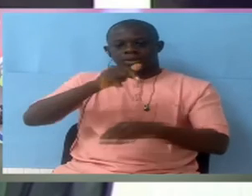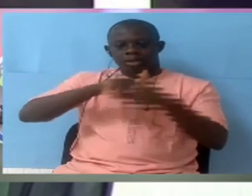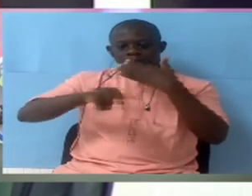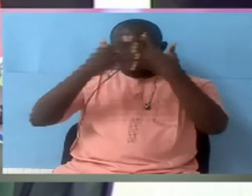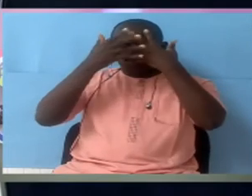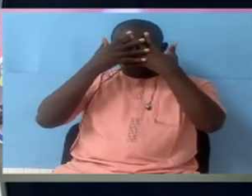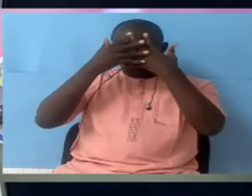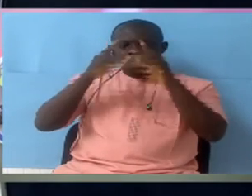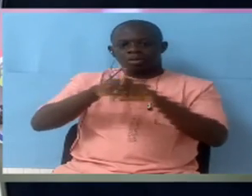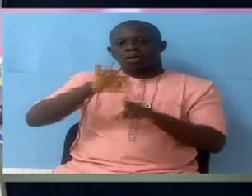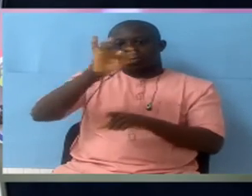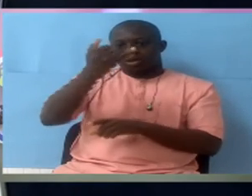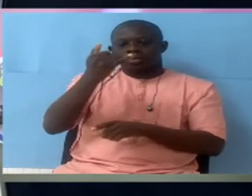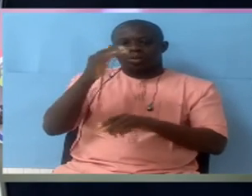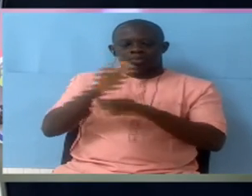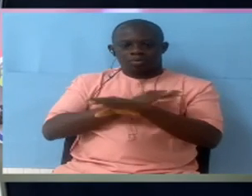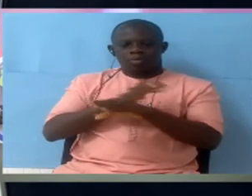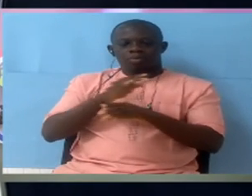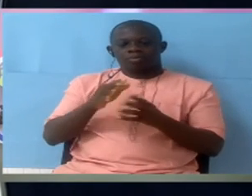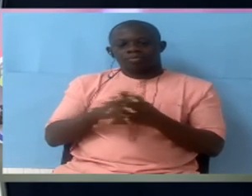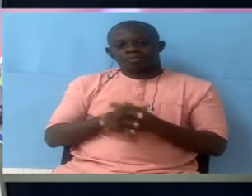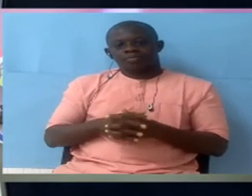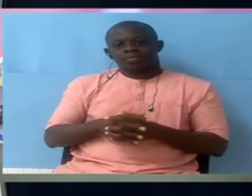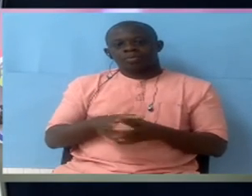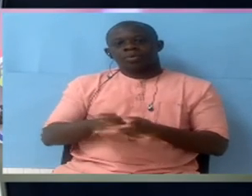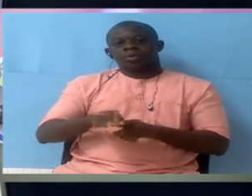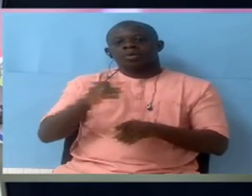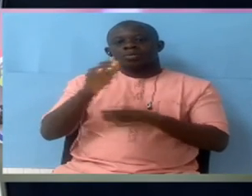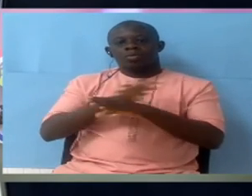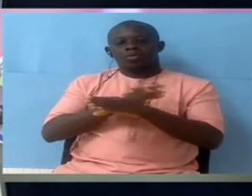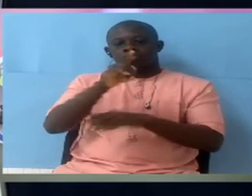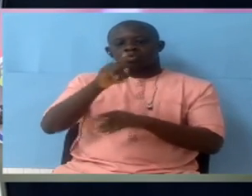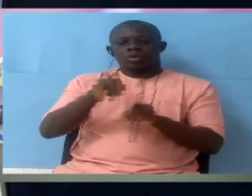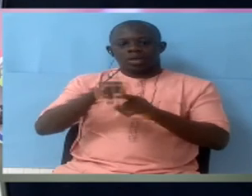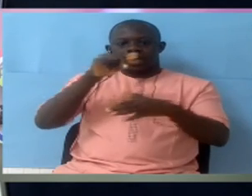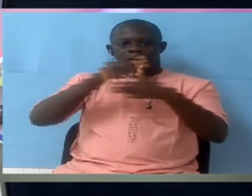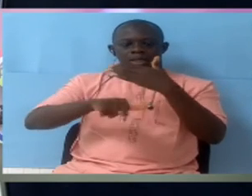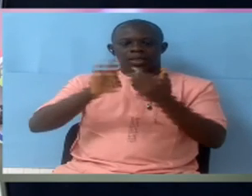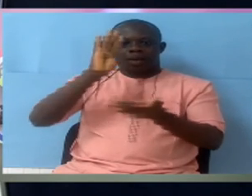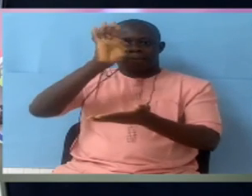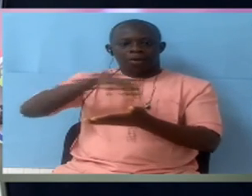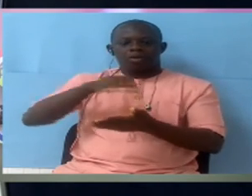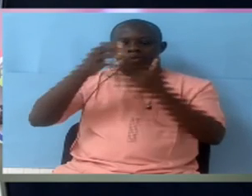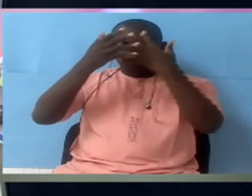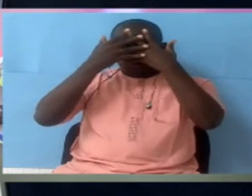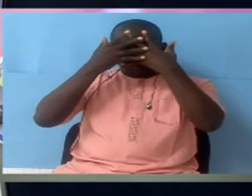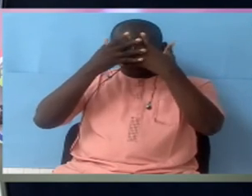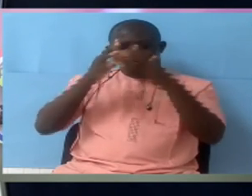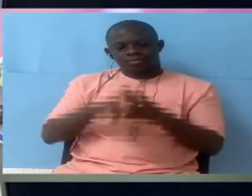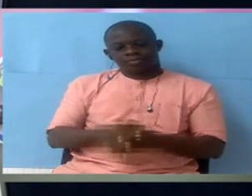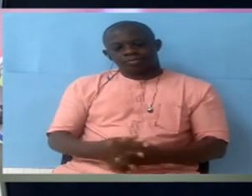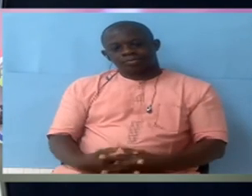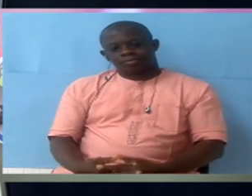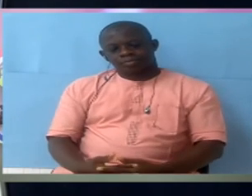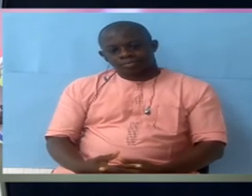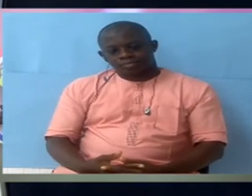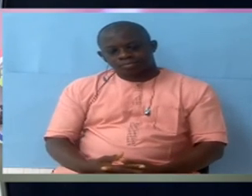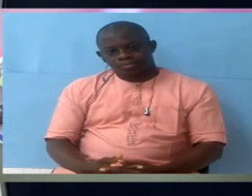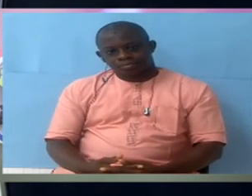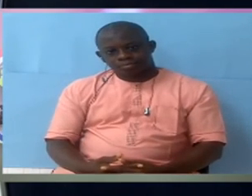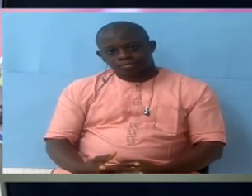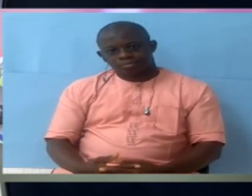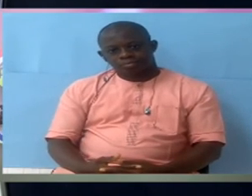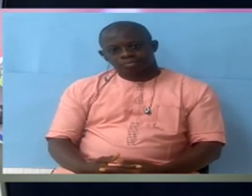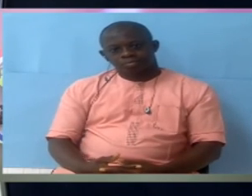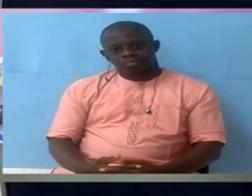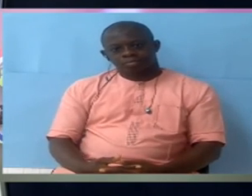Yes. During the course of your detention at Mile 2 prison. Dir biñ la jappone biñ len bi ngeen nekkon ci kasso bi